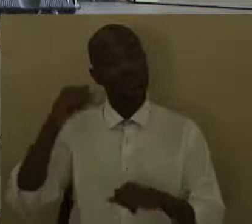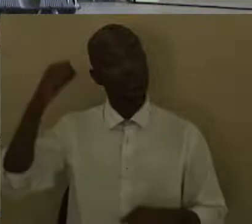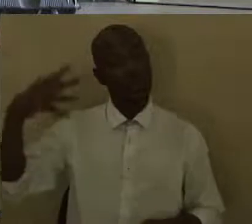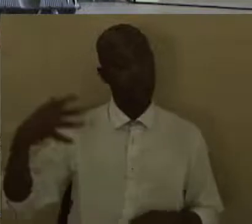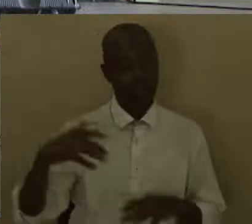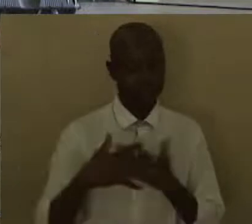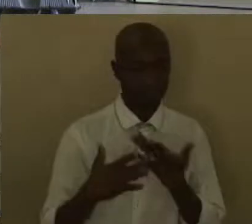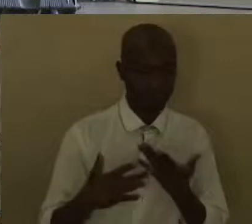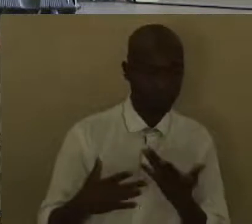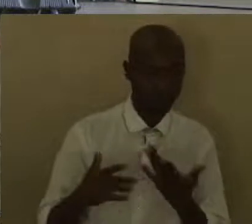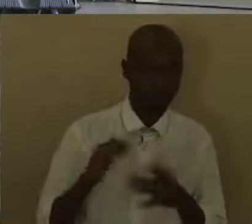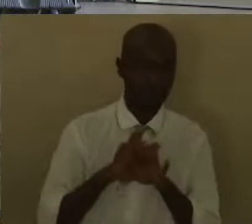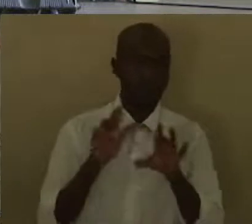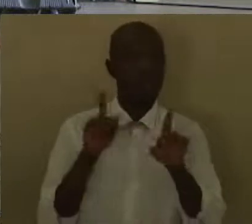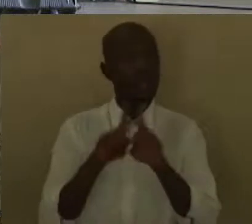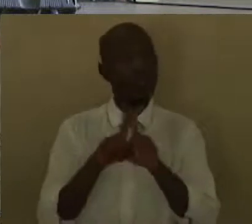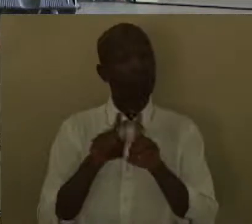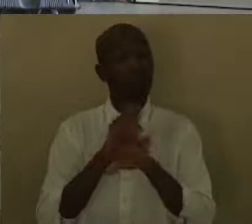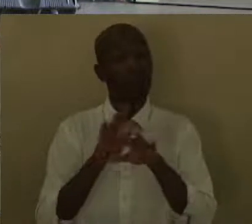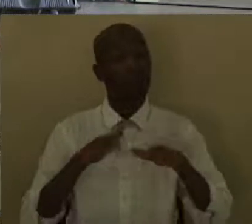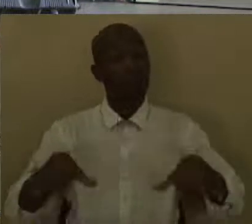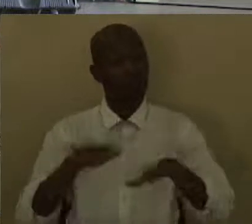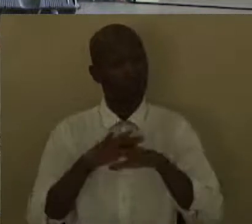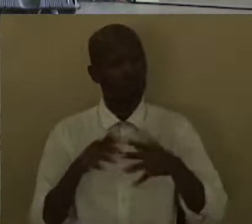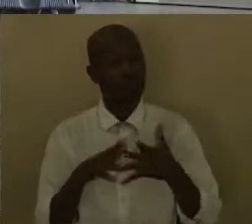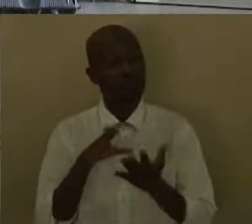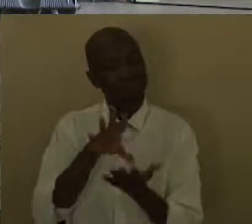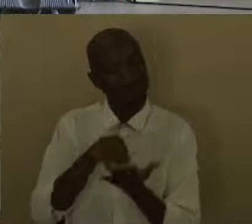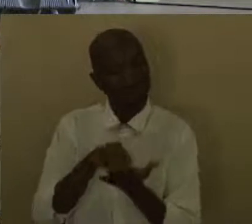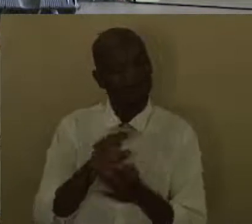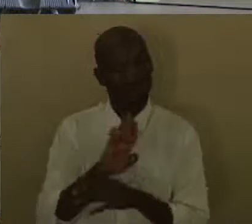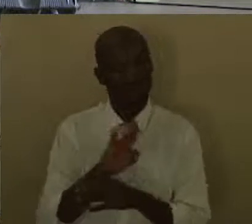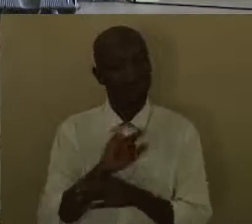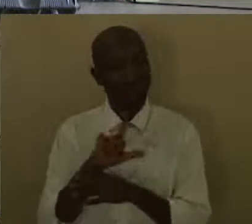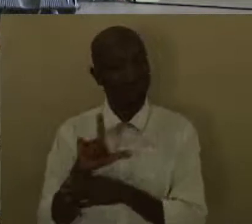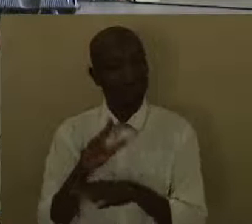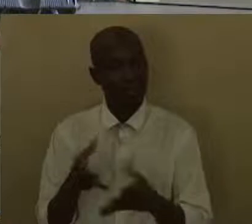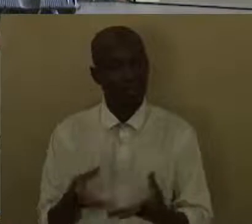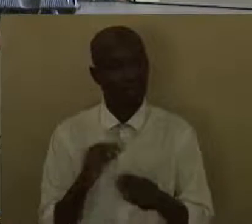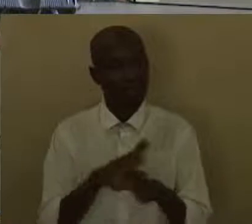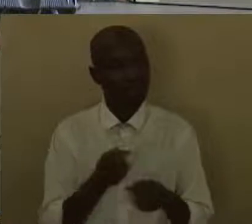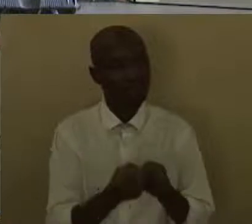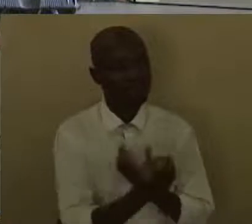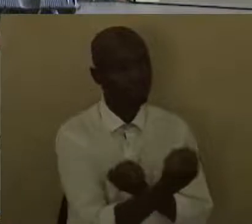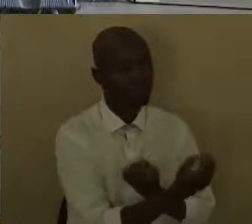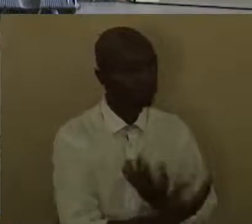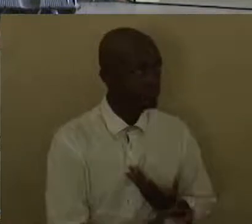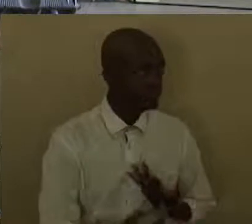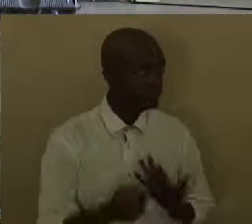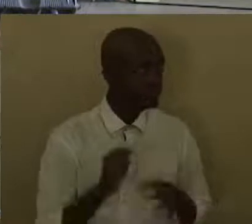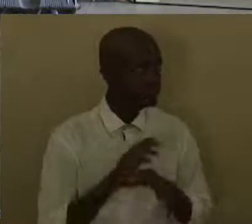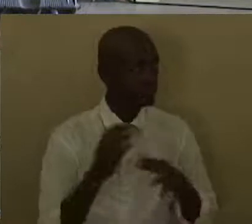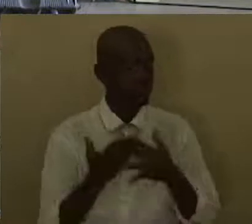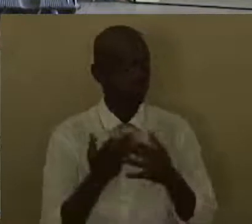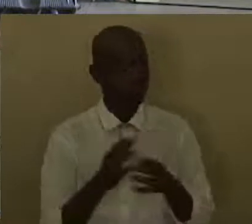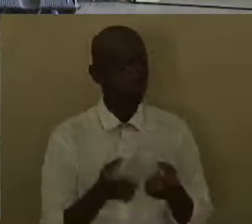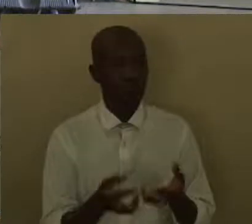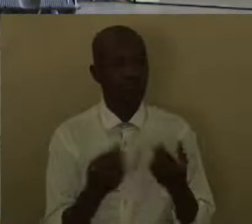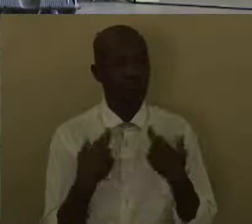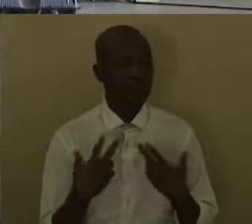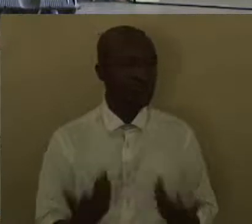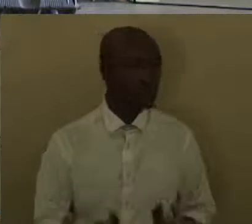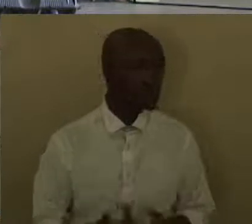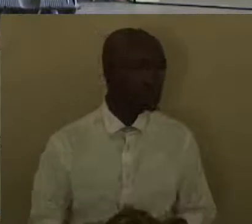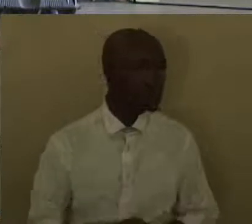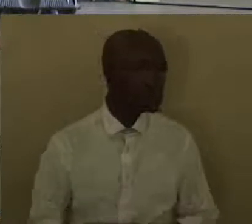And I'm sure all of you have received a copy of the bill, which is circulated in the packages that you have received.